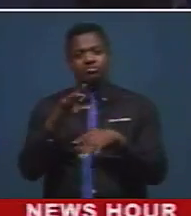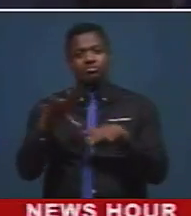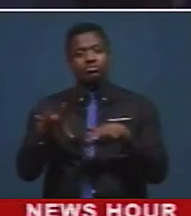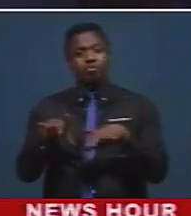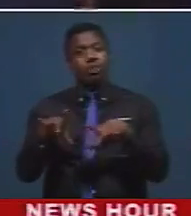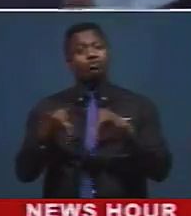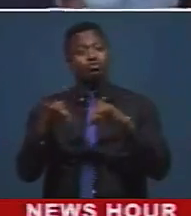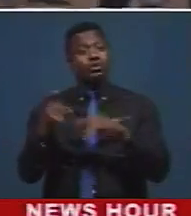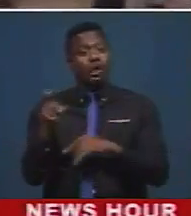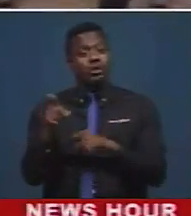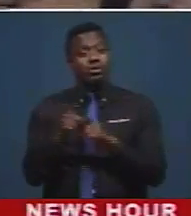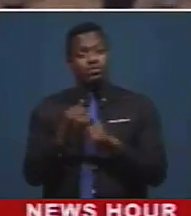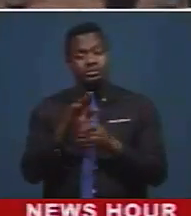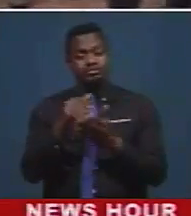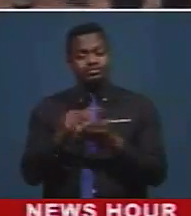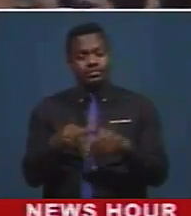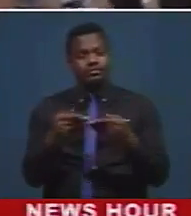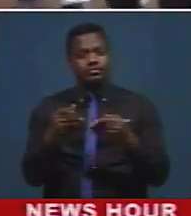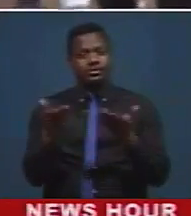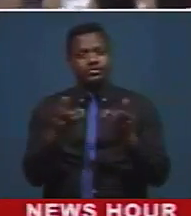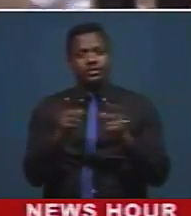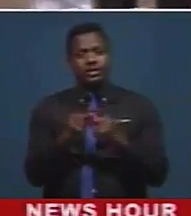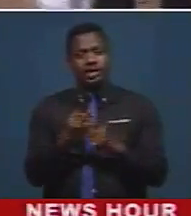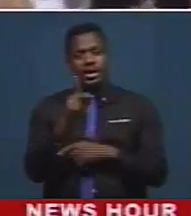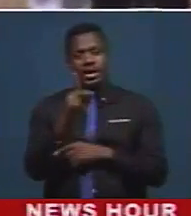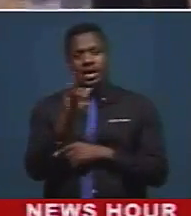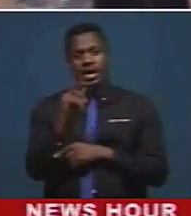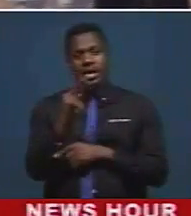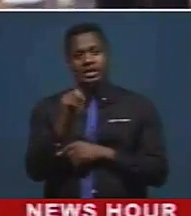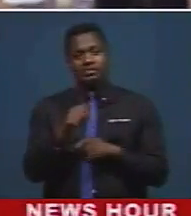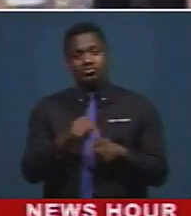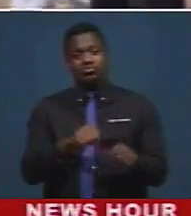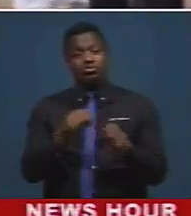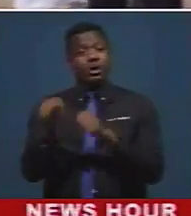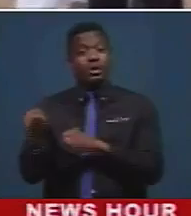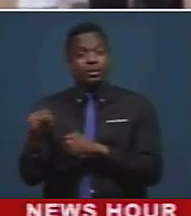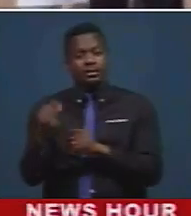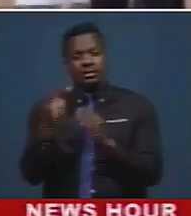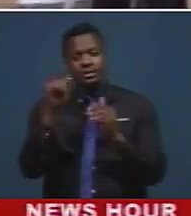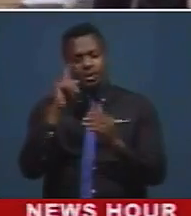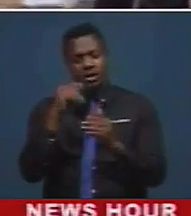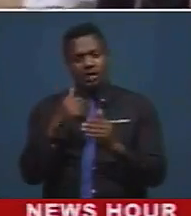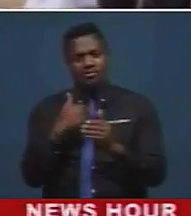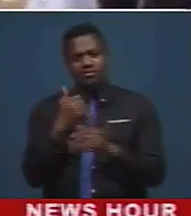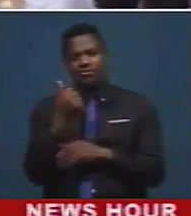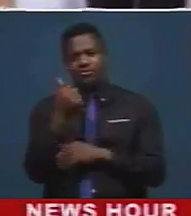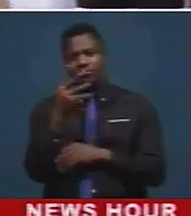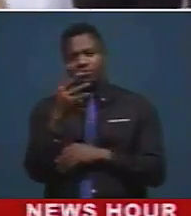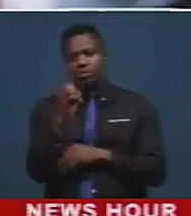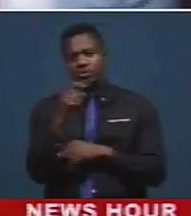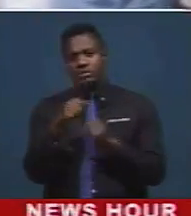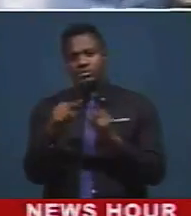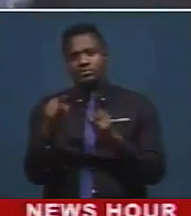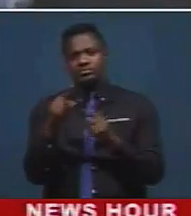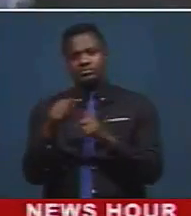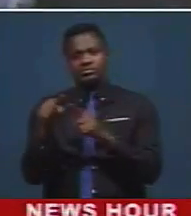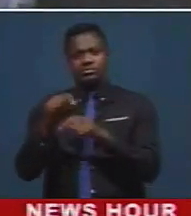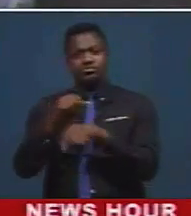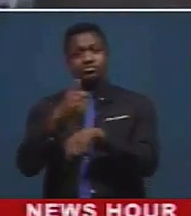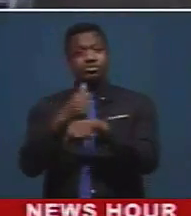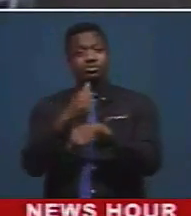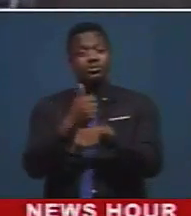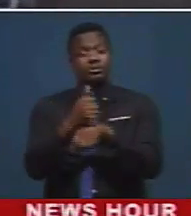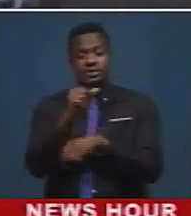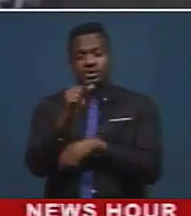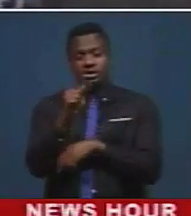The center will provide services such as kidney transplantation and is expected to have a 40-suite dialysis station. It will